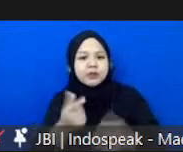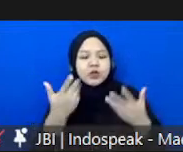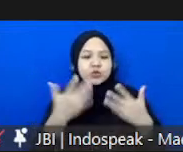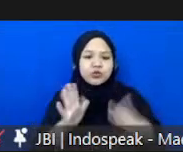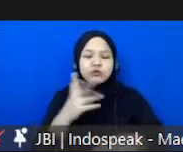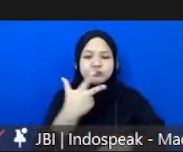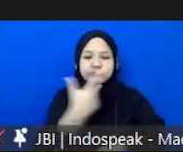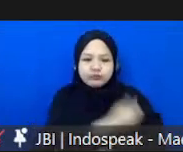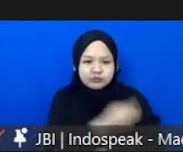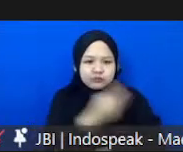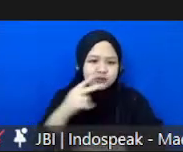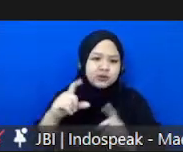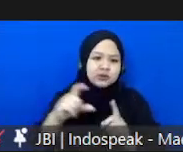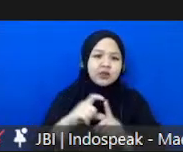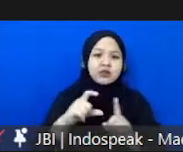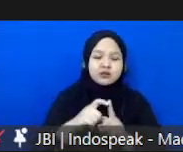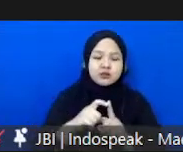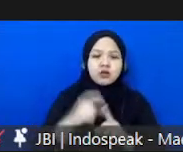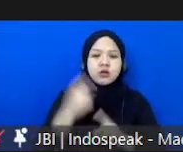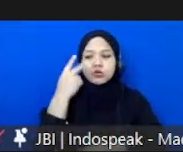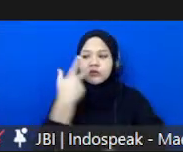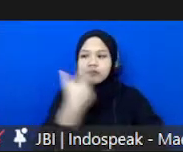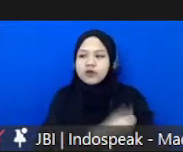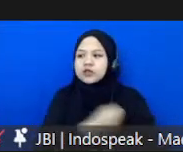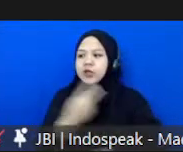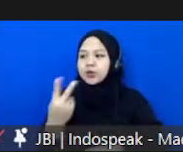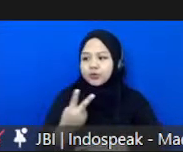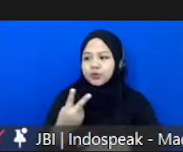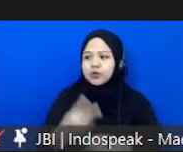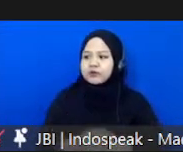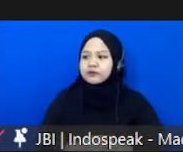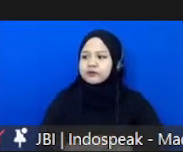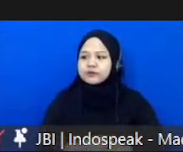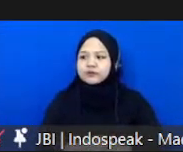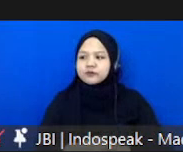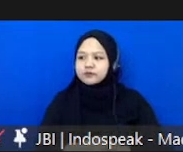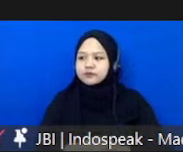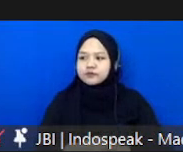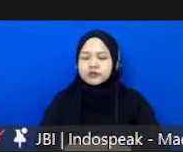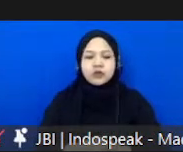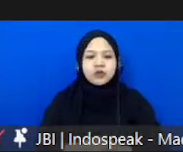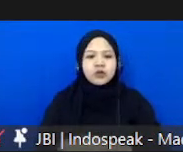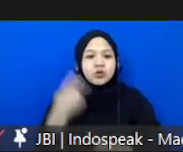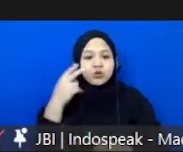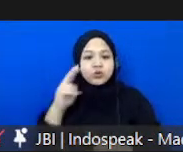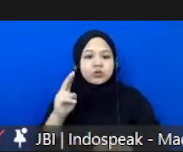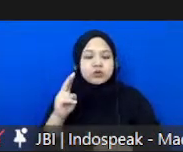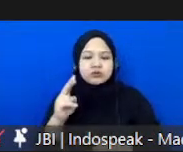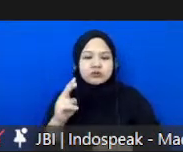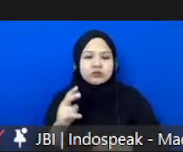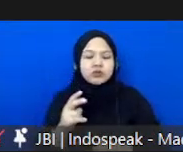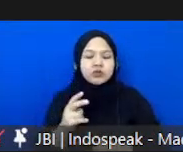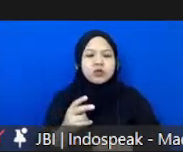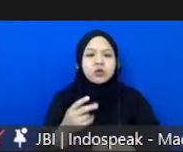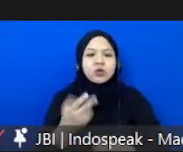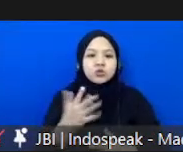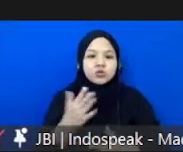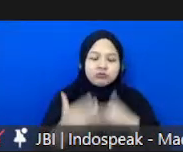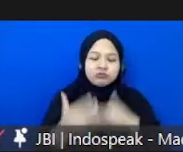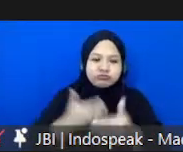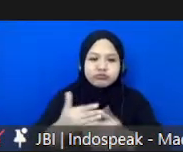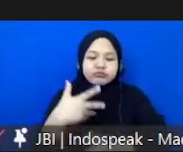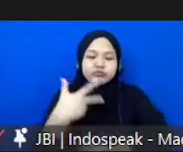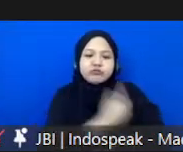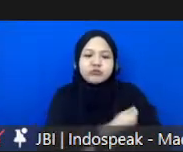of coverage rate for the second vaccine. And some people have even received the third booster dose. But areas such